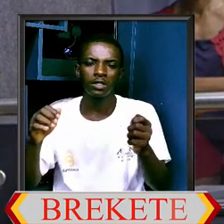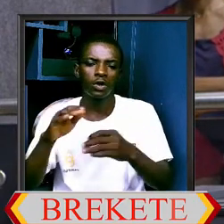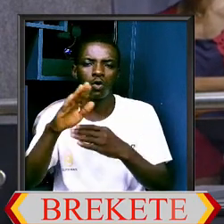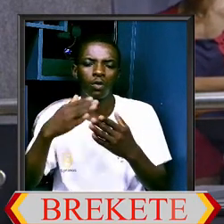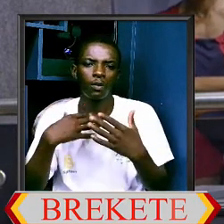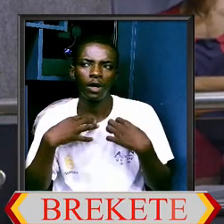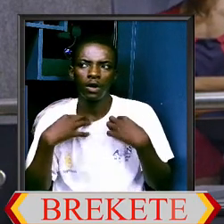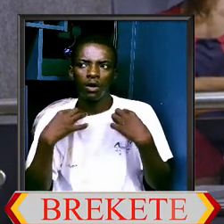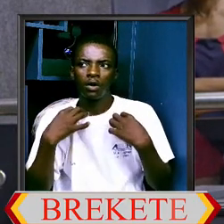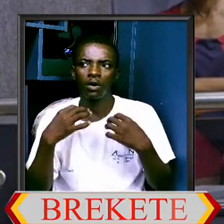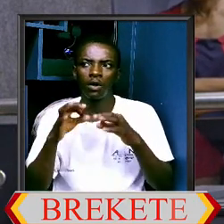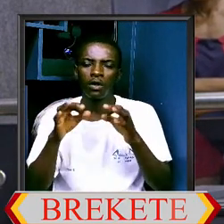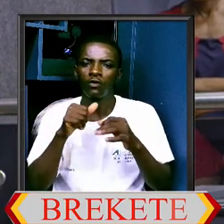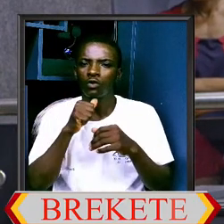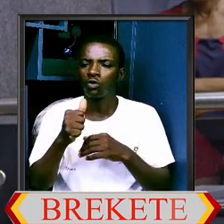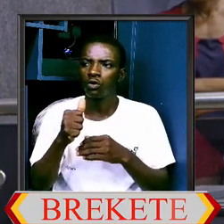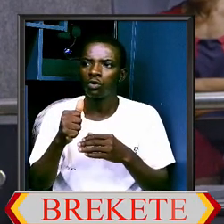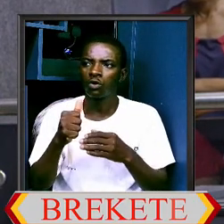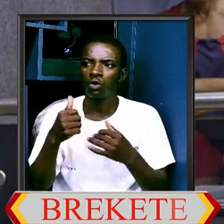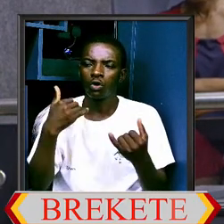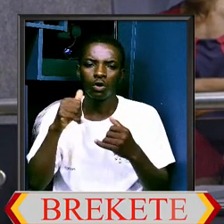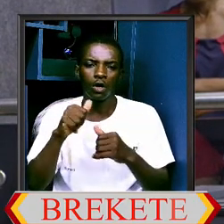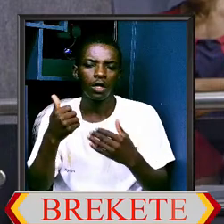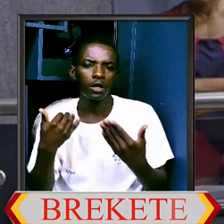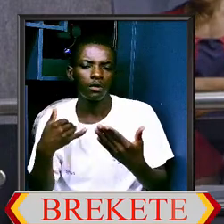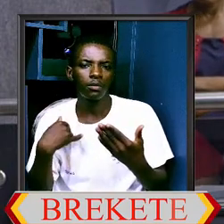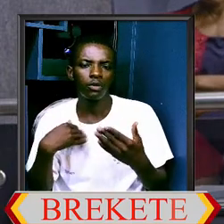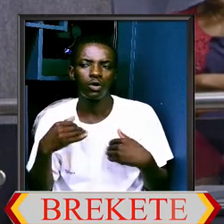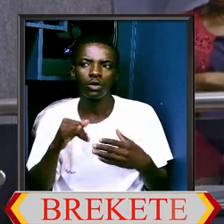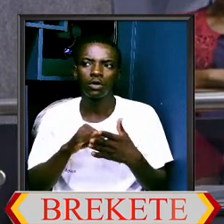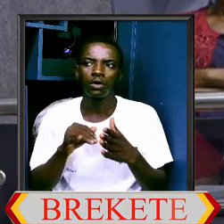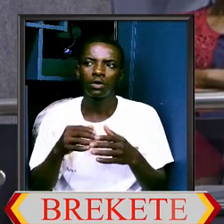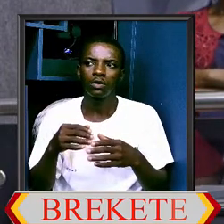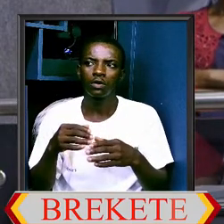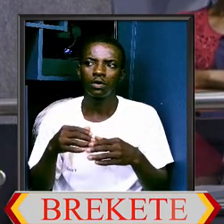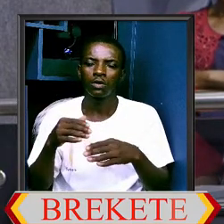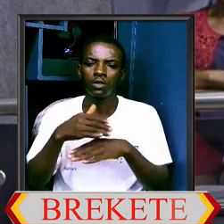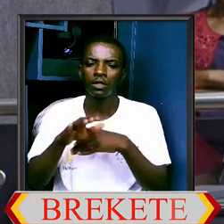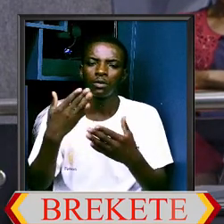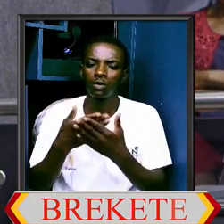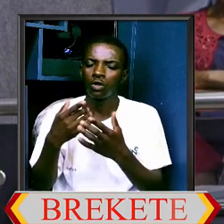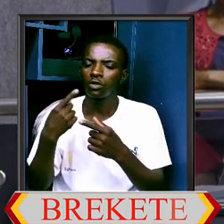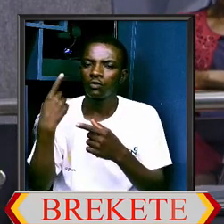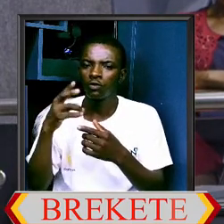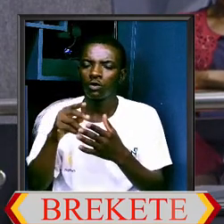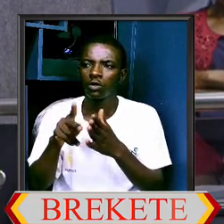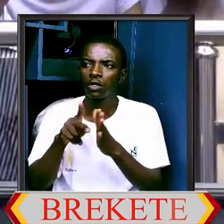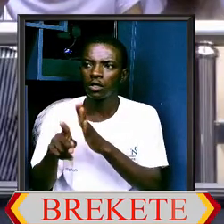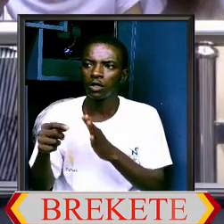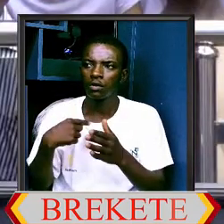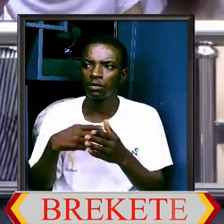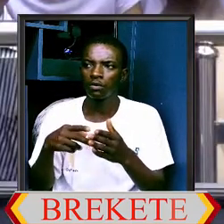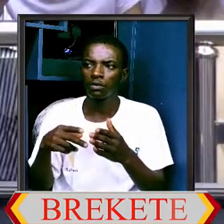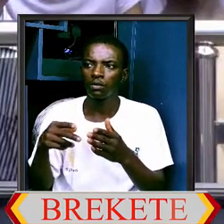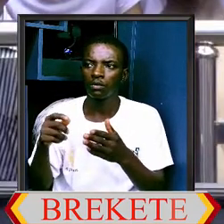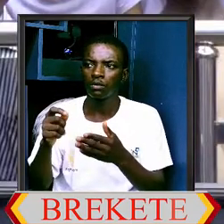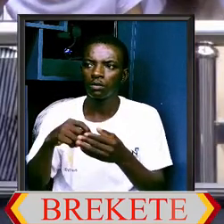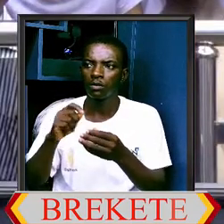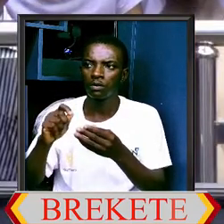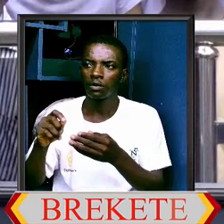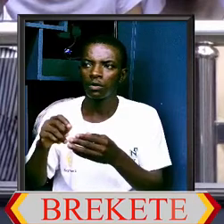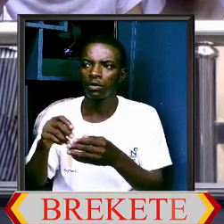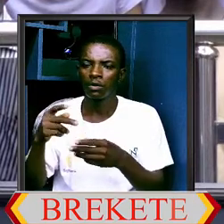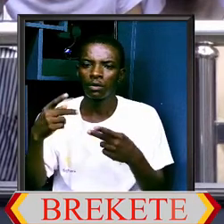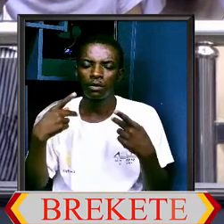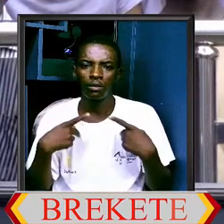body. Now if I did not call anybody that I know to send money for them, they would keep me and write to me that I'm